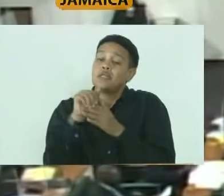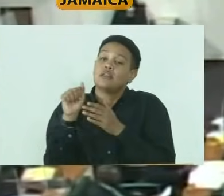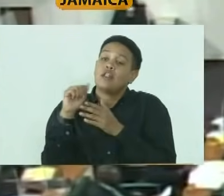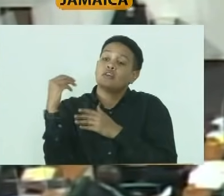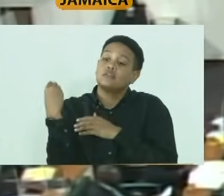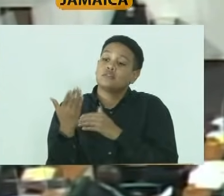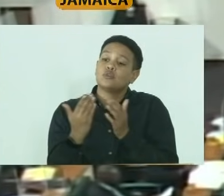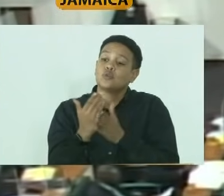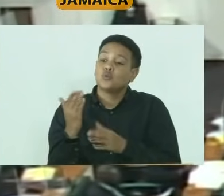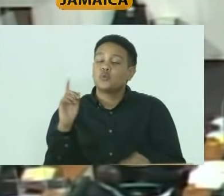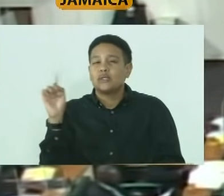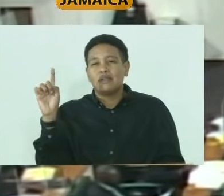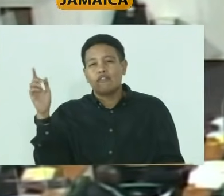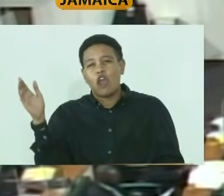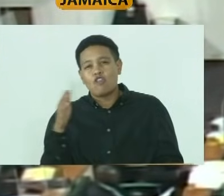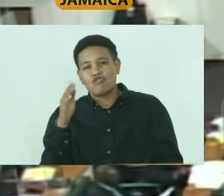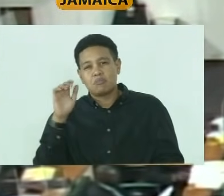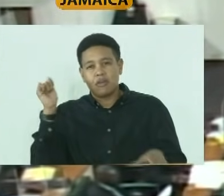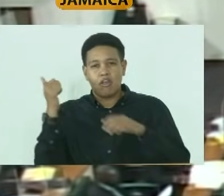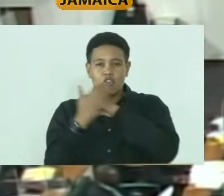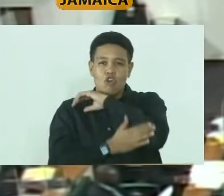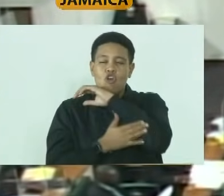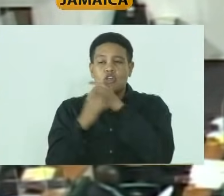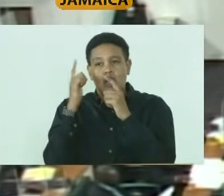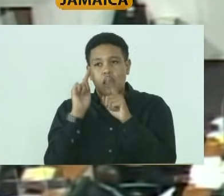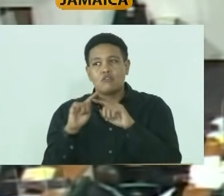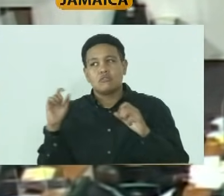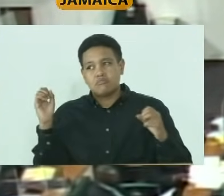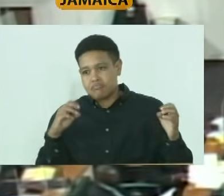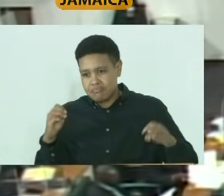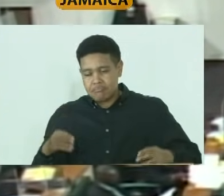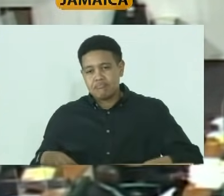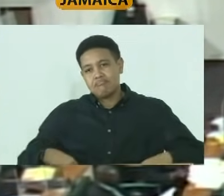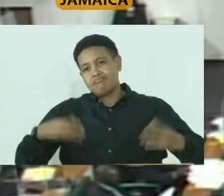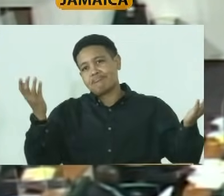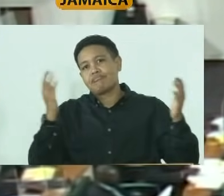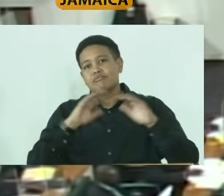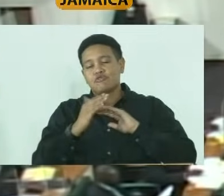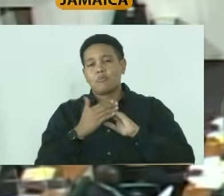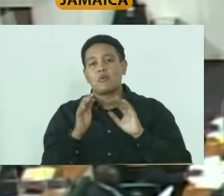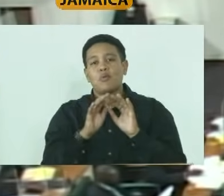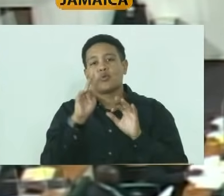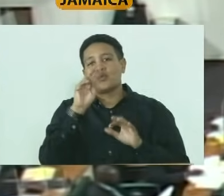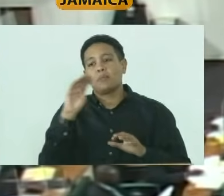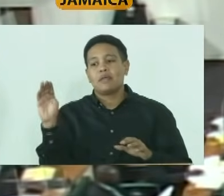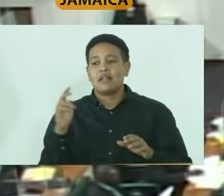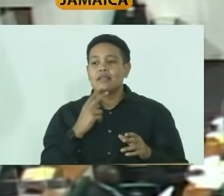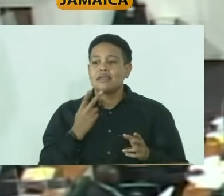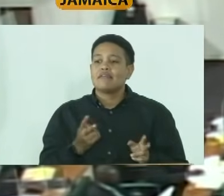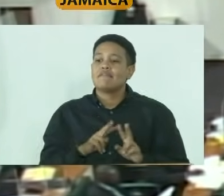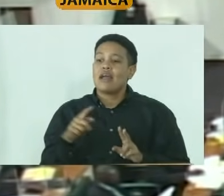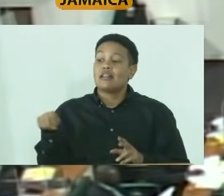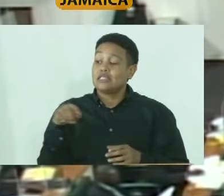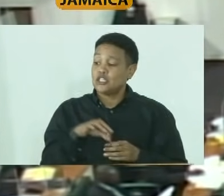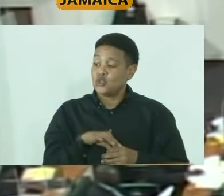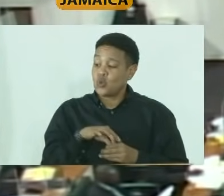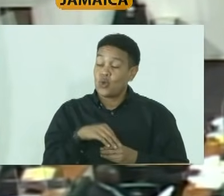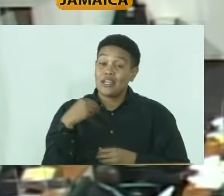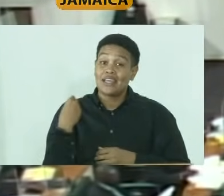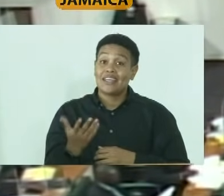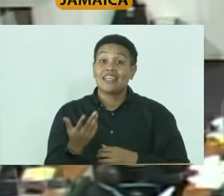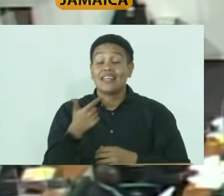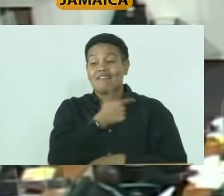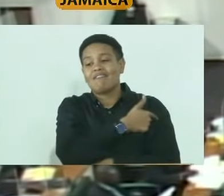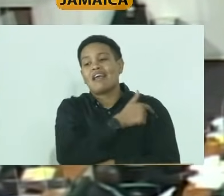through bilateral arrangements with countries and through private initiatives. The value of these donated vaccines, Madam Speaker, have to be